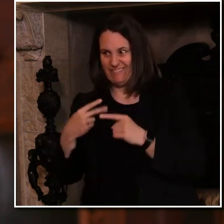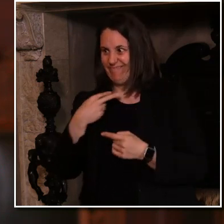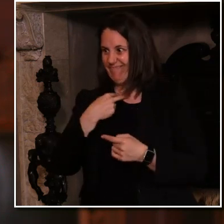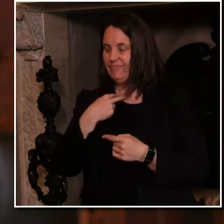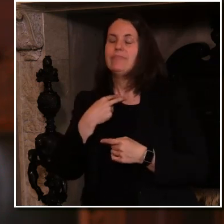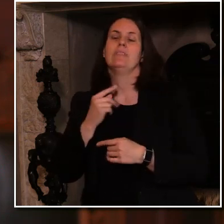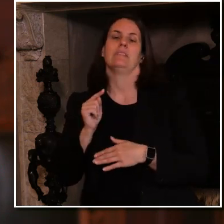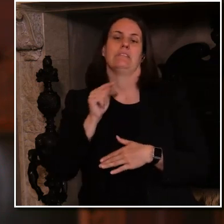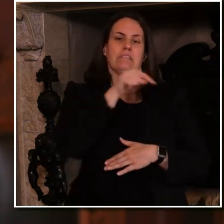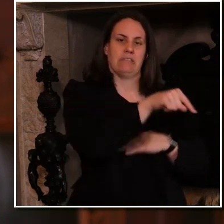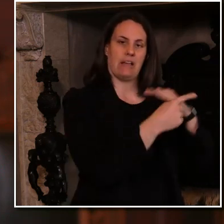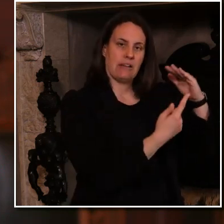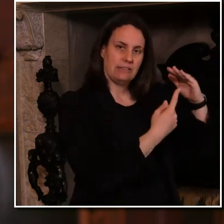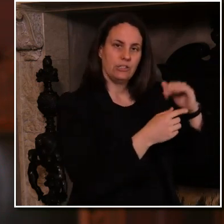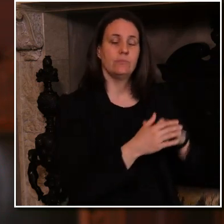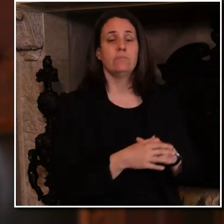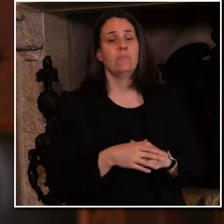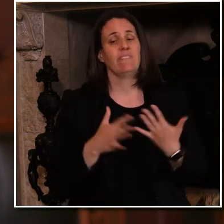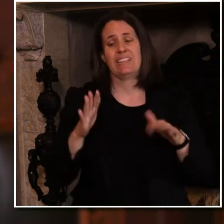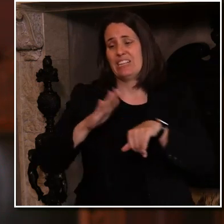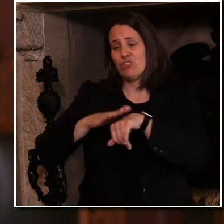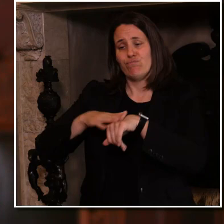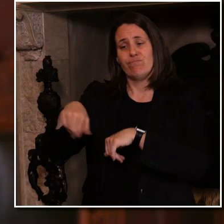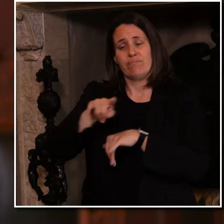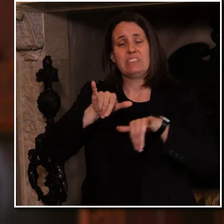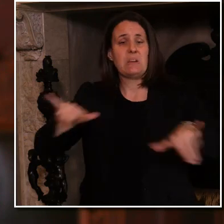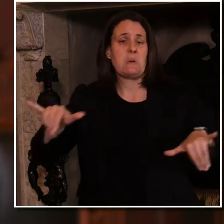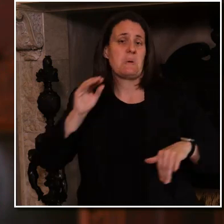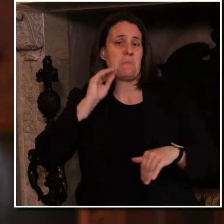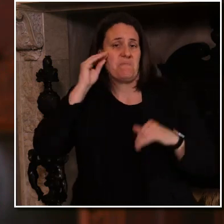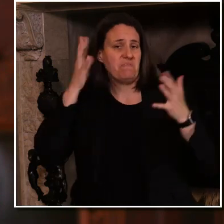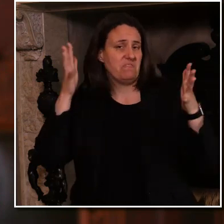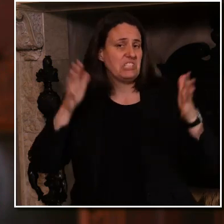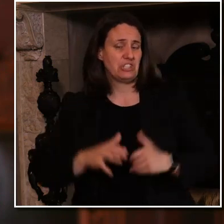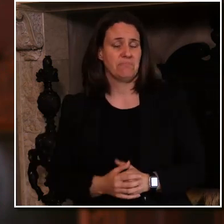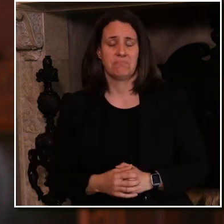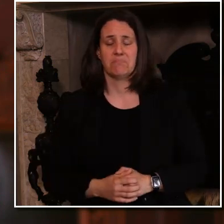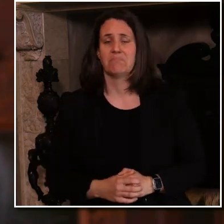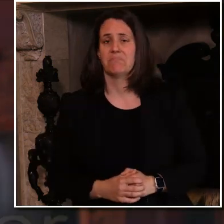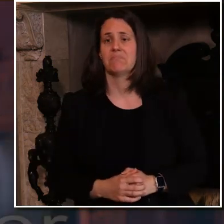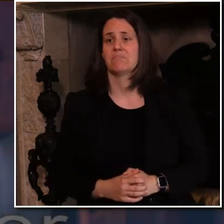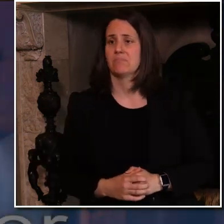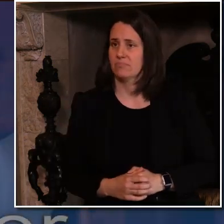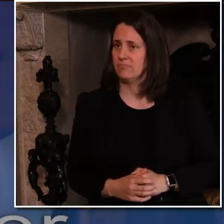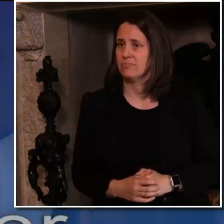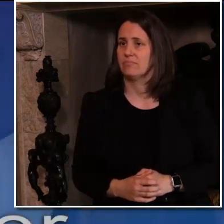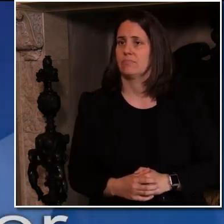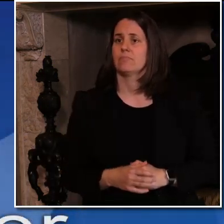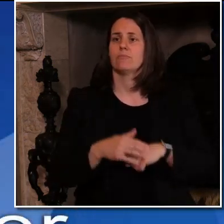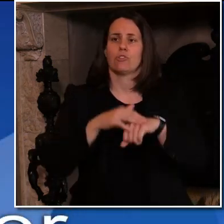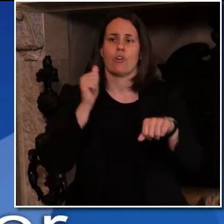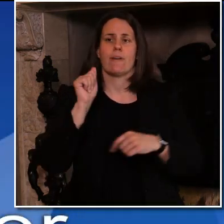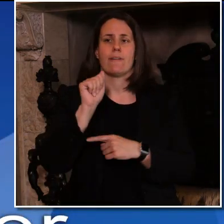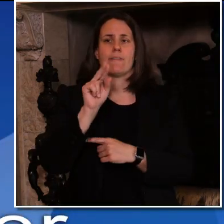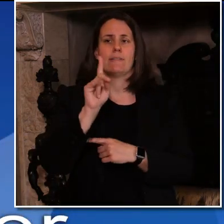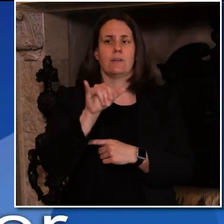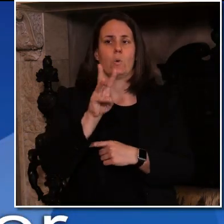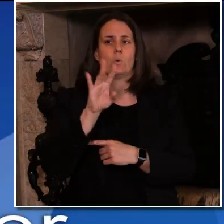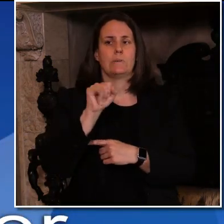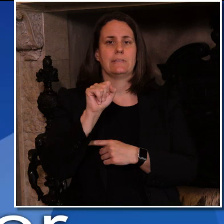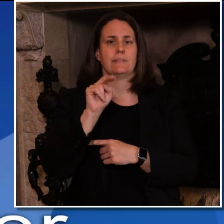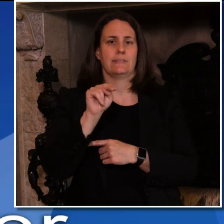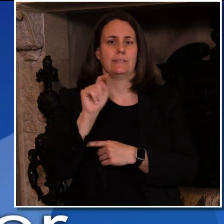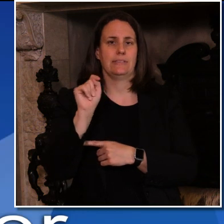from work and from contact with other people. Thank you, Abigail. Now to Andy from WISN TV in Milwaukee. Andy?